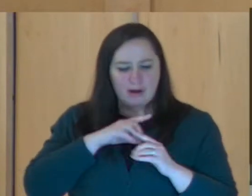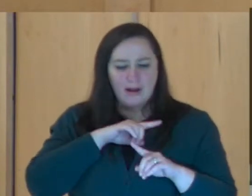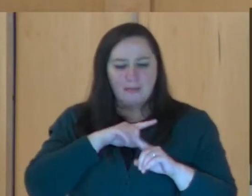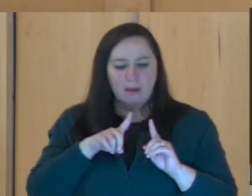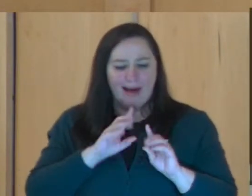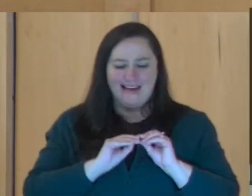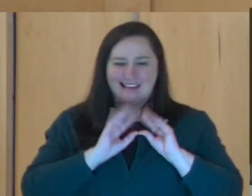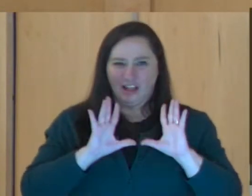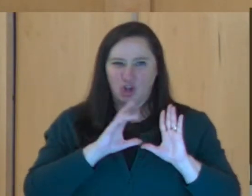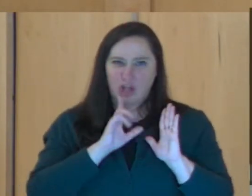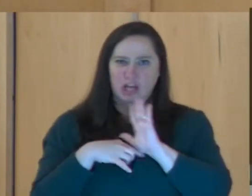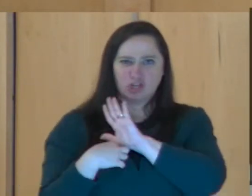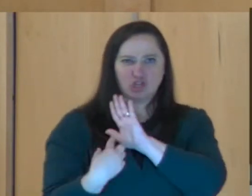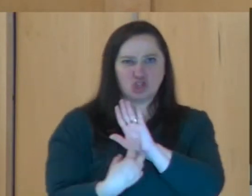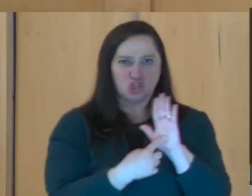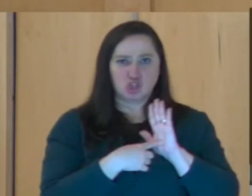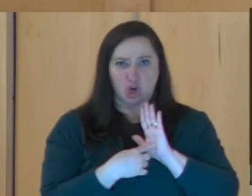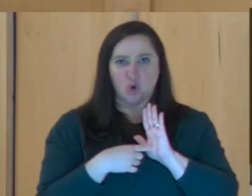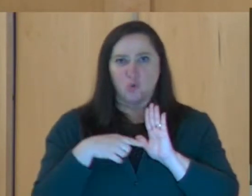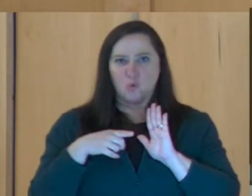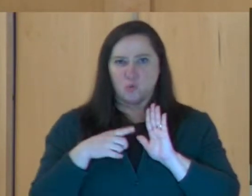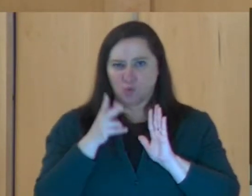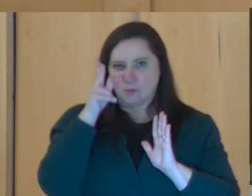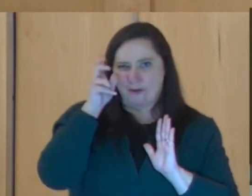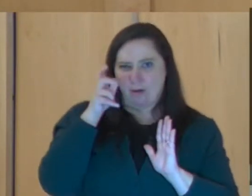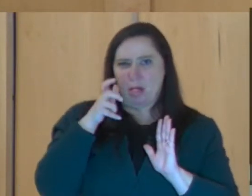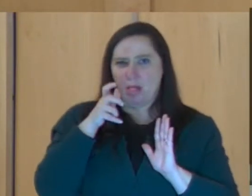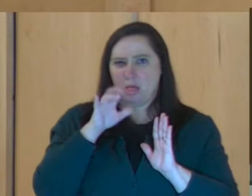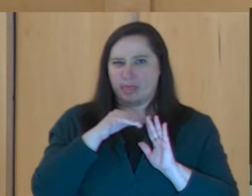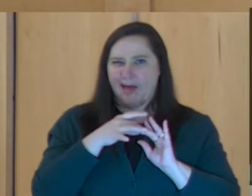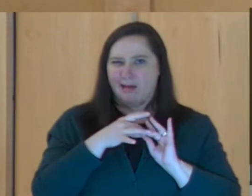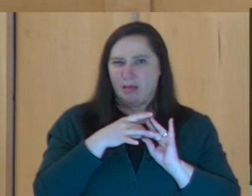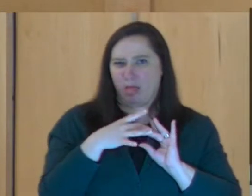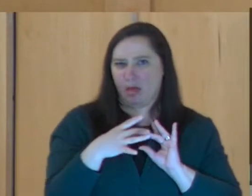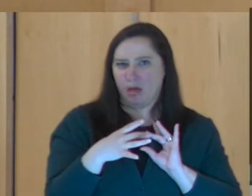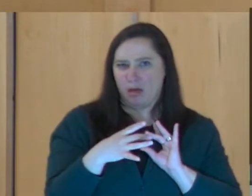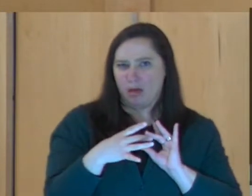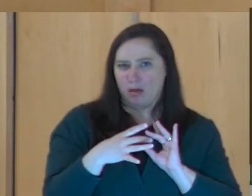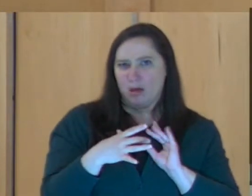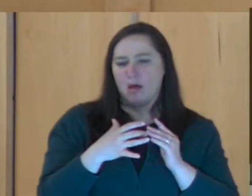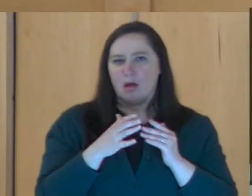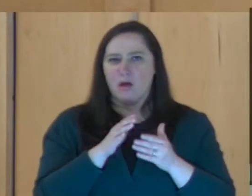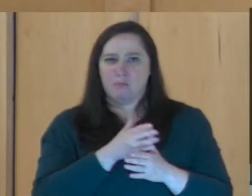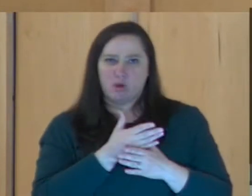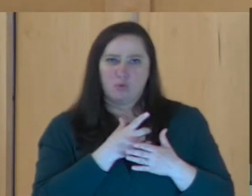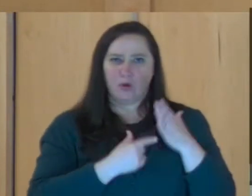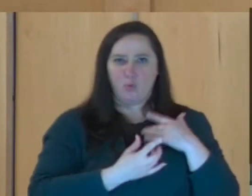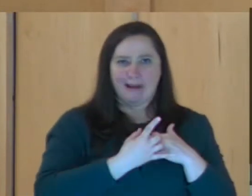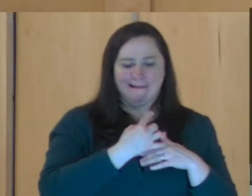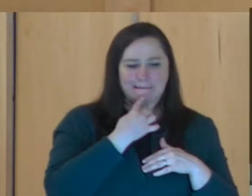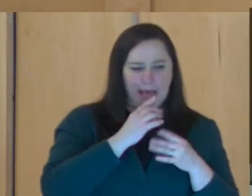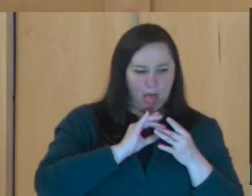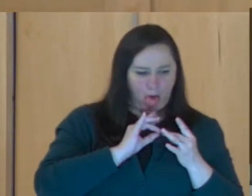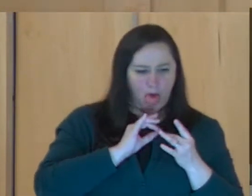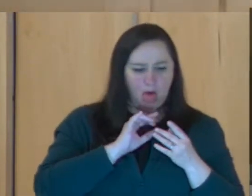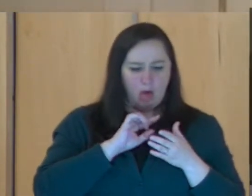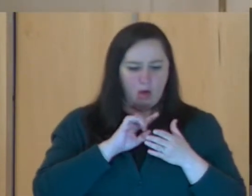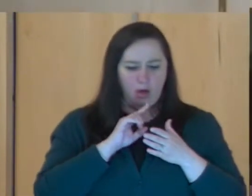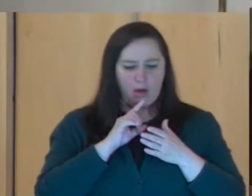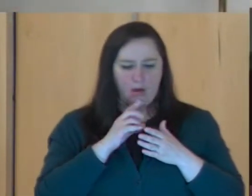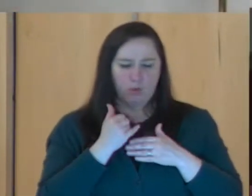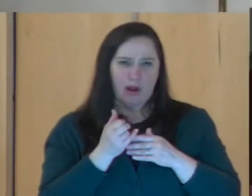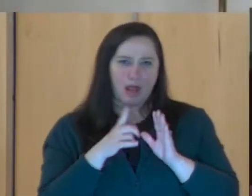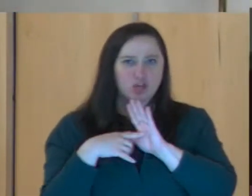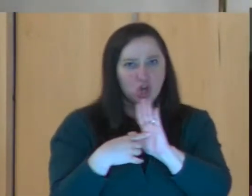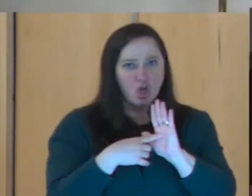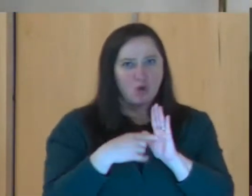it clear on the outside that you're actually evil, there's a disconnect between what you say you are versus what you truly are